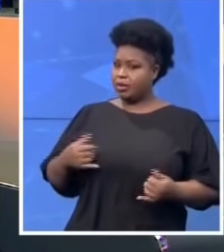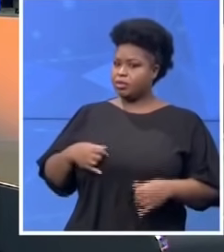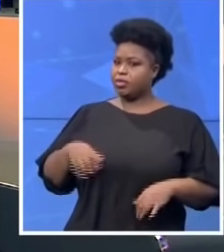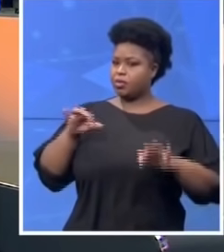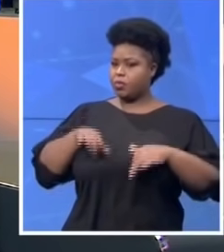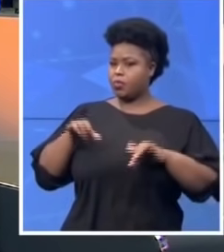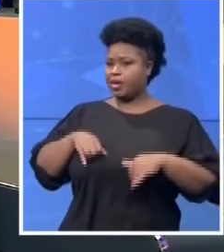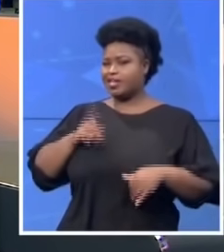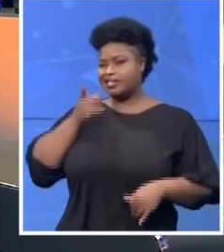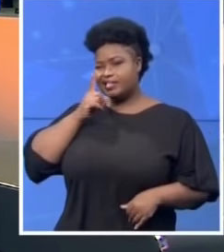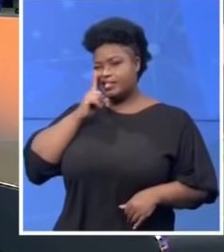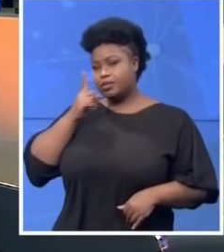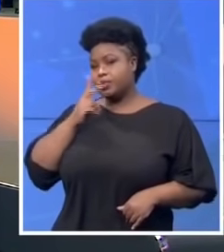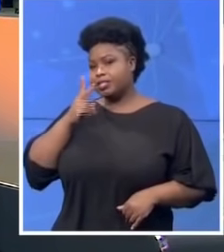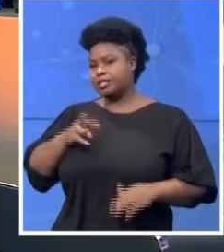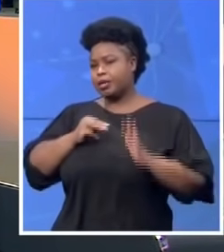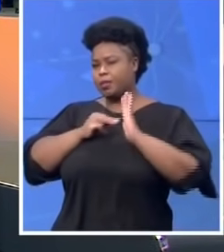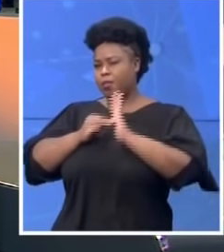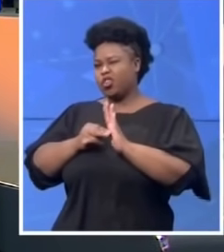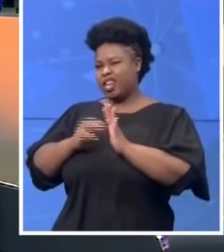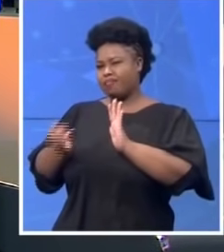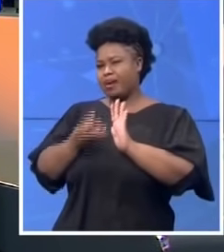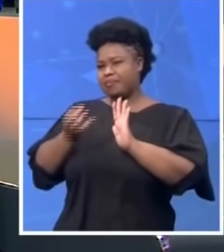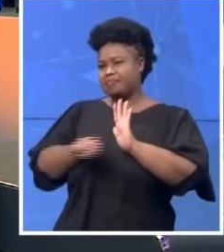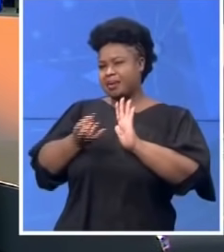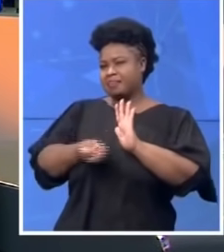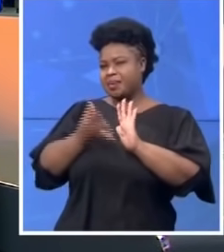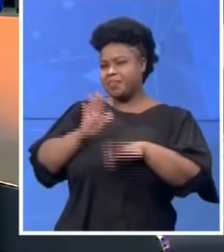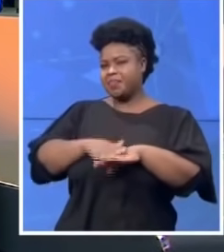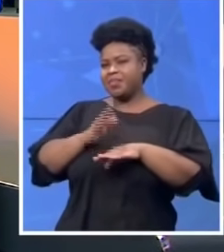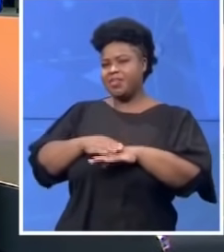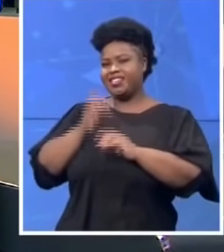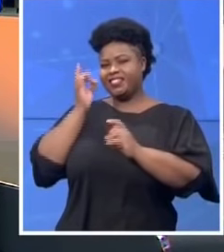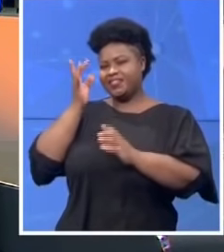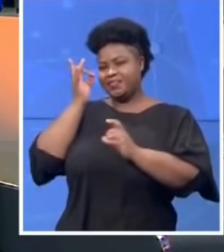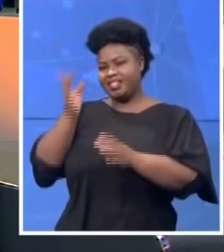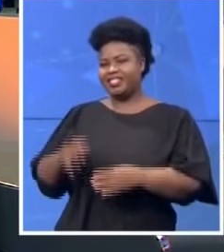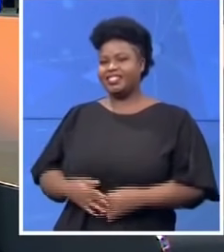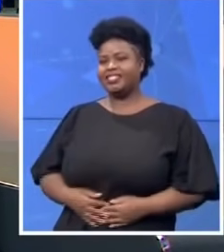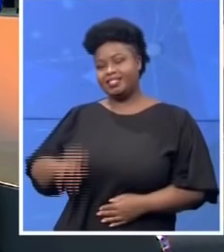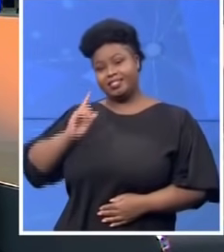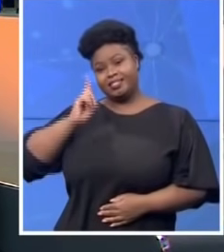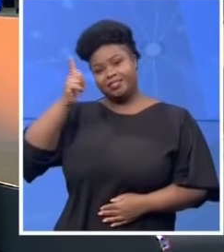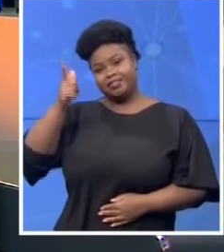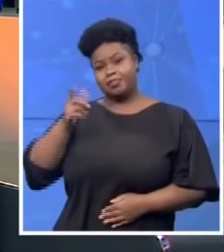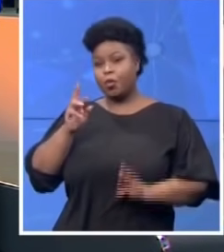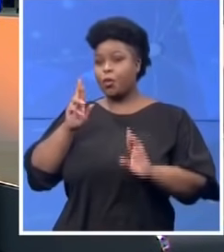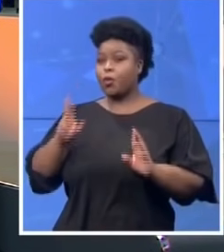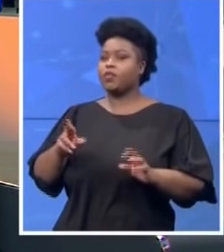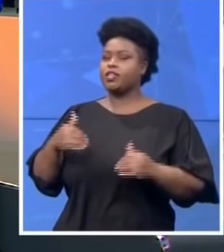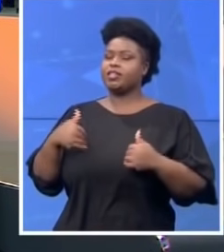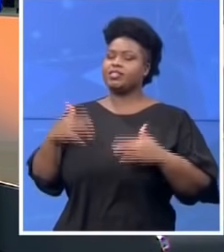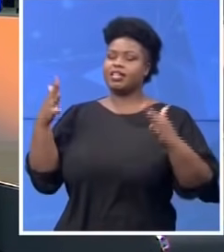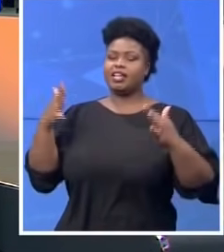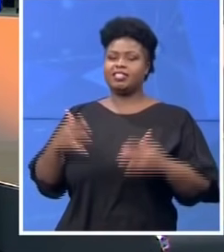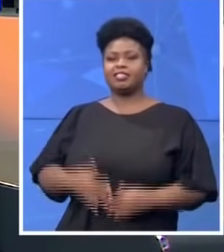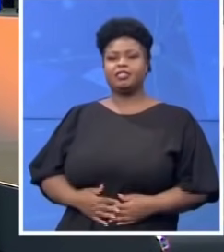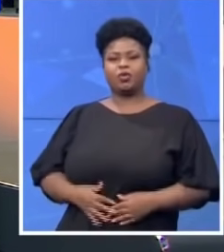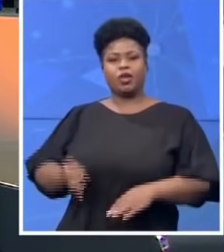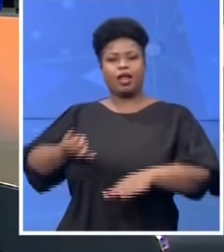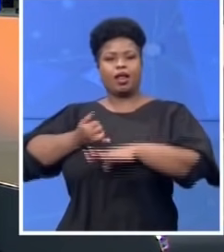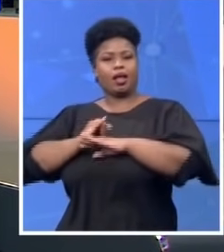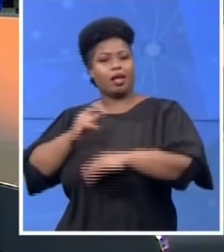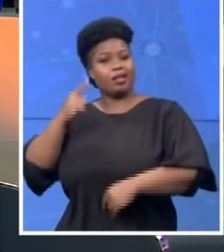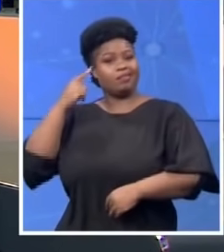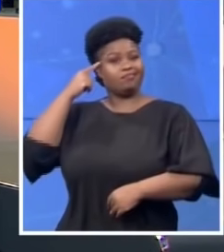more data, and hopefully a little bit later on you can start to give us your early thoughts. Certainly there won't be predictions by any